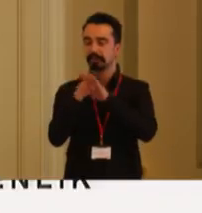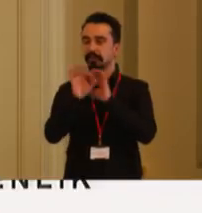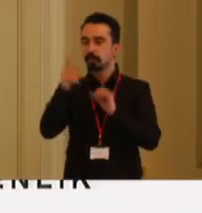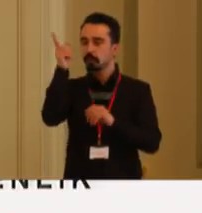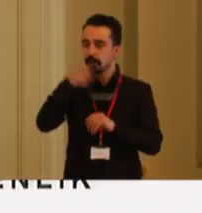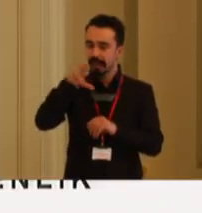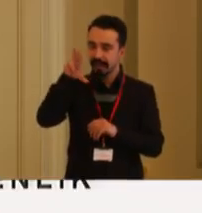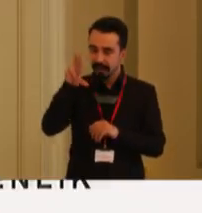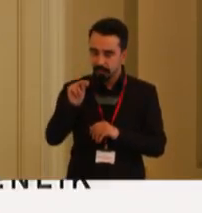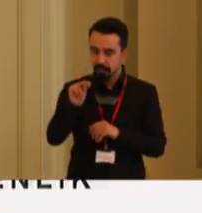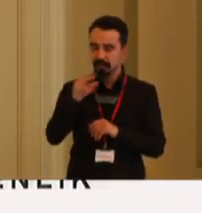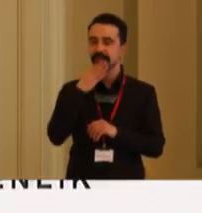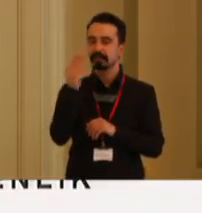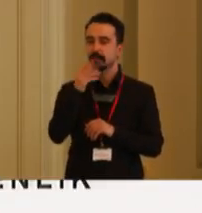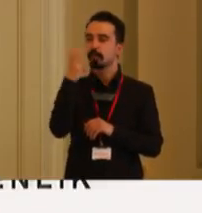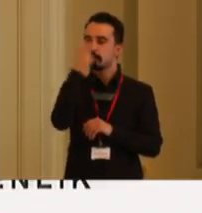13%.